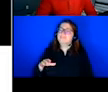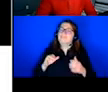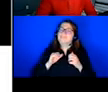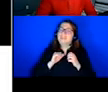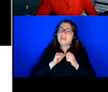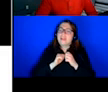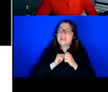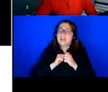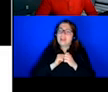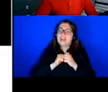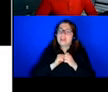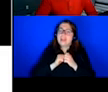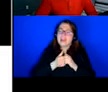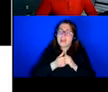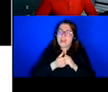out?